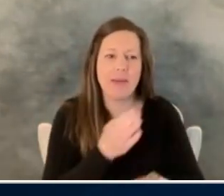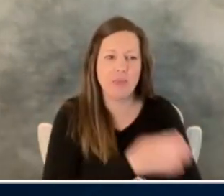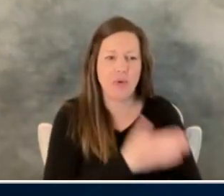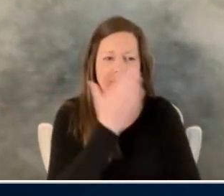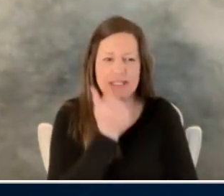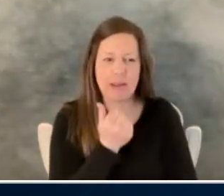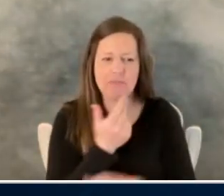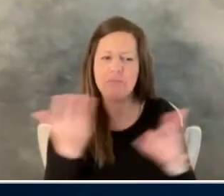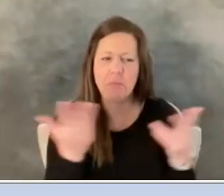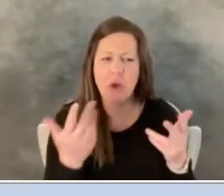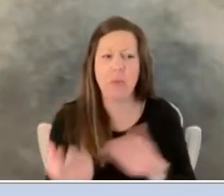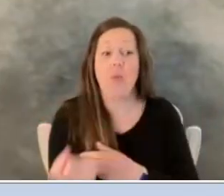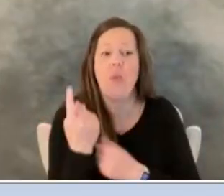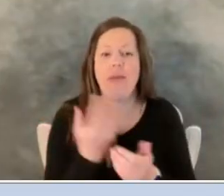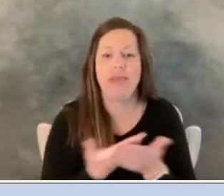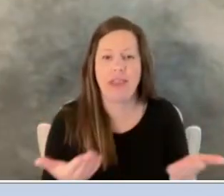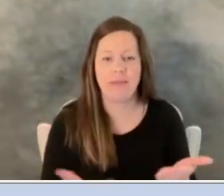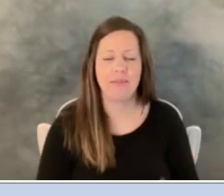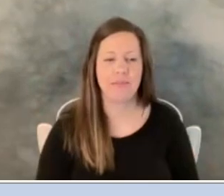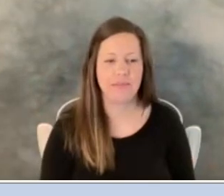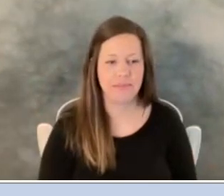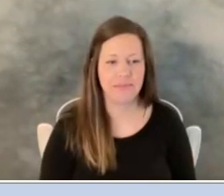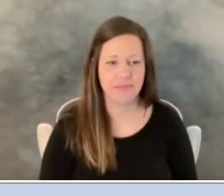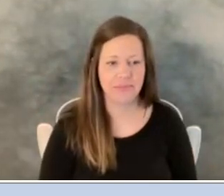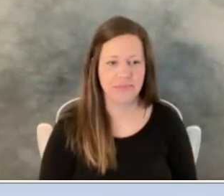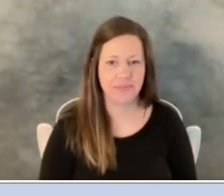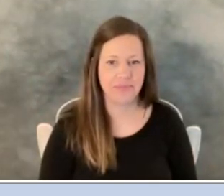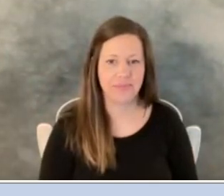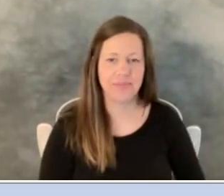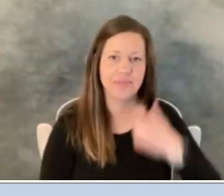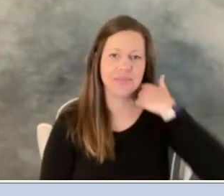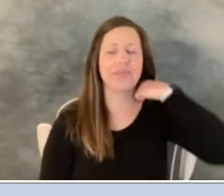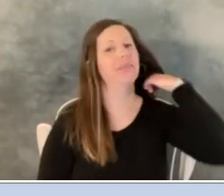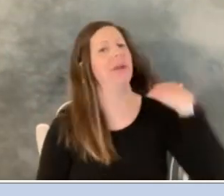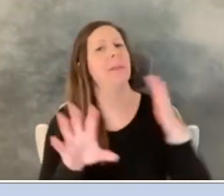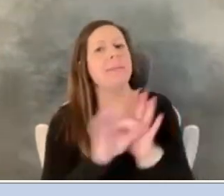be? If you had to pick the most important thing.